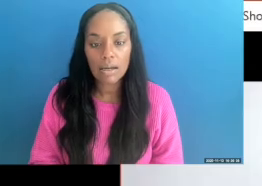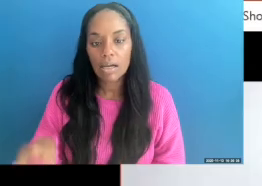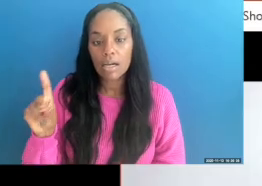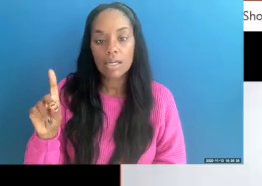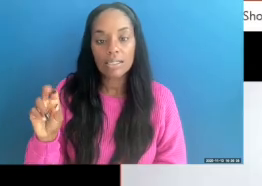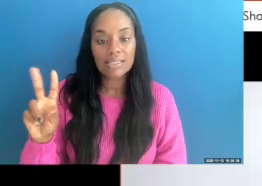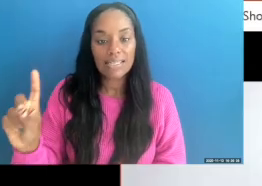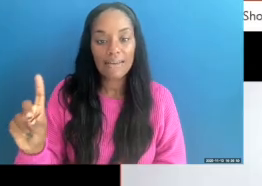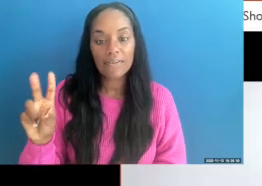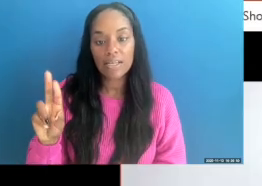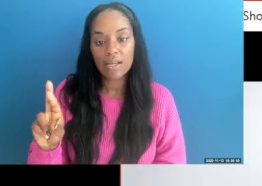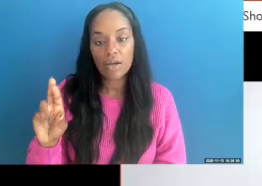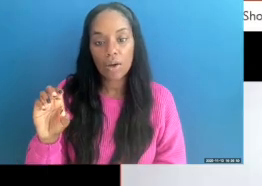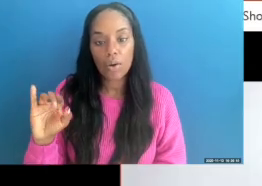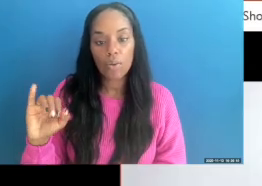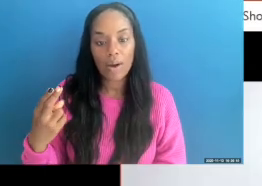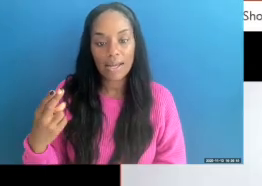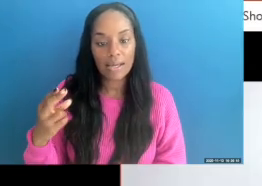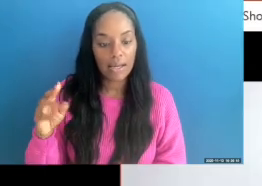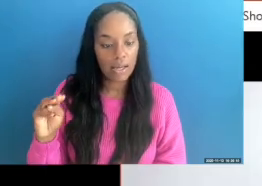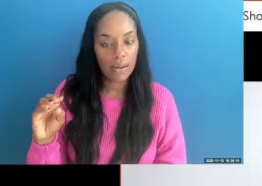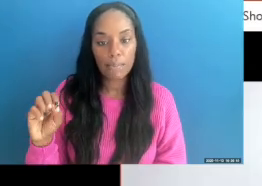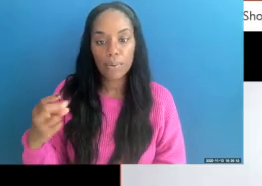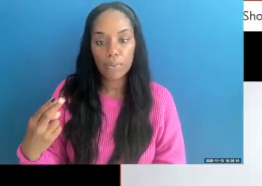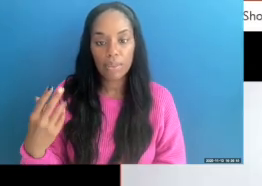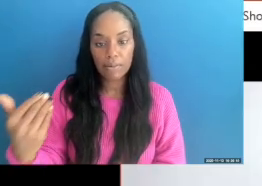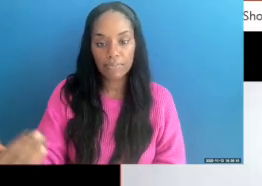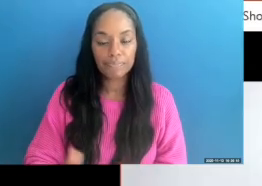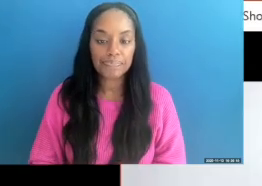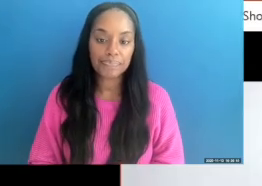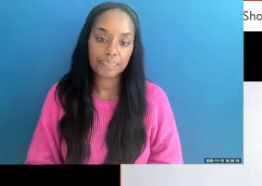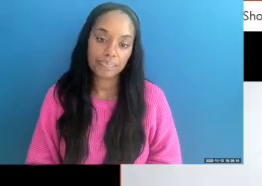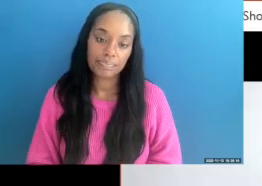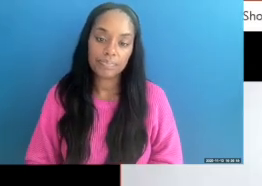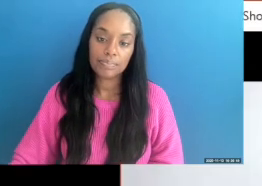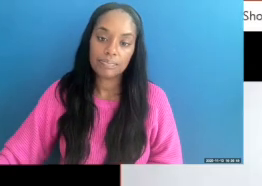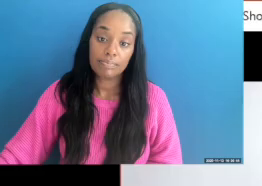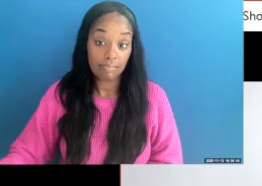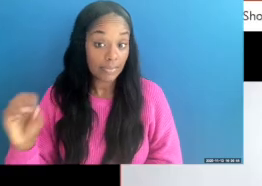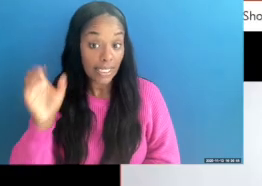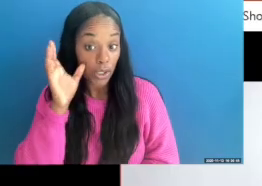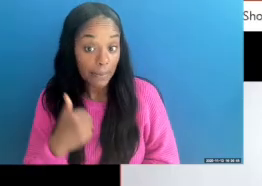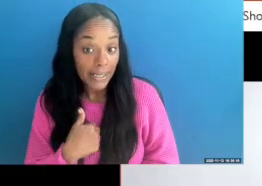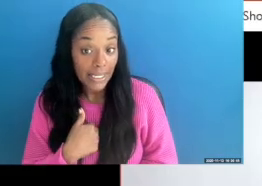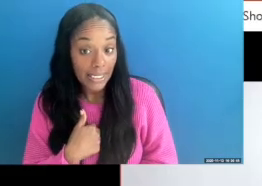Okay. Okay, David Reichmuth, please go ahead.